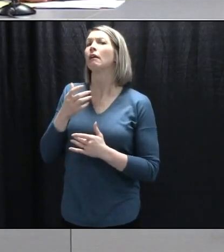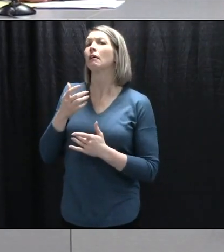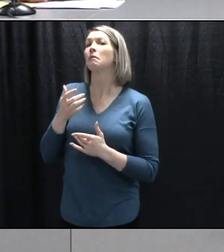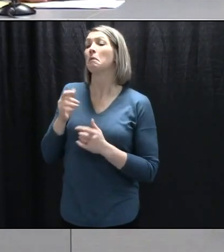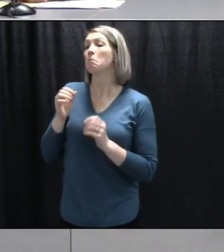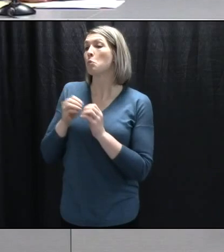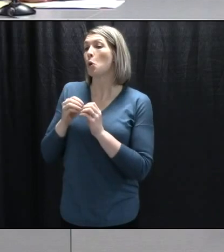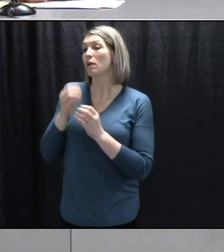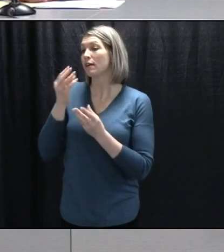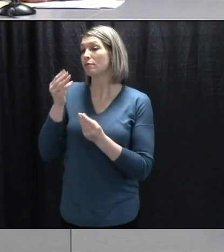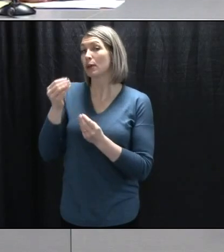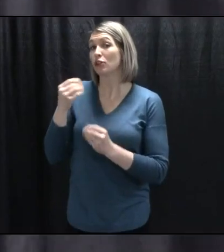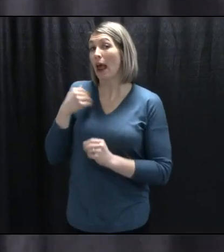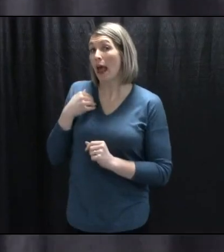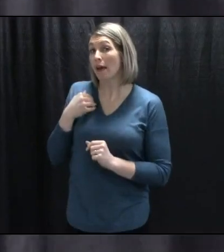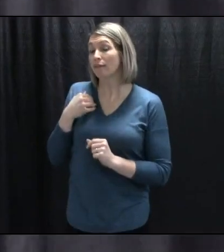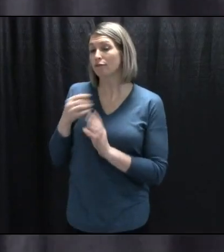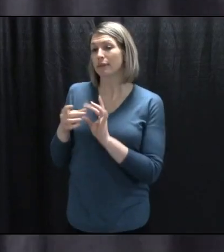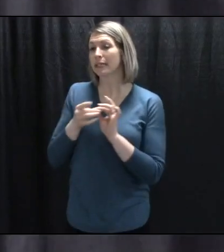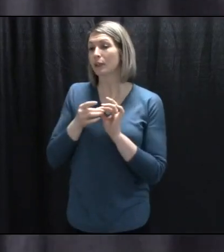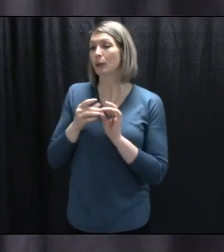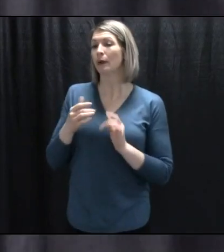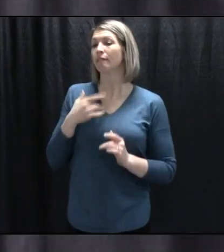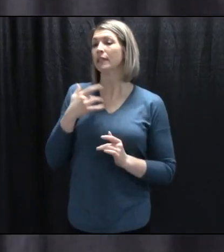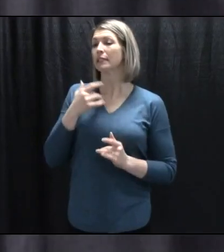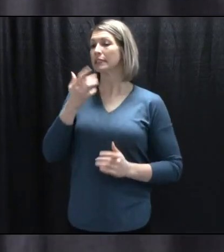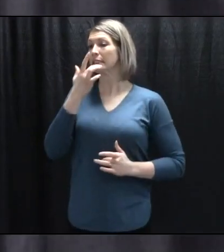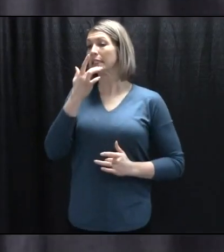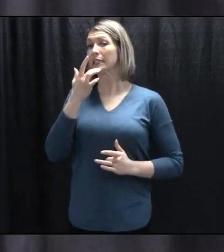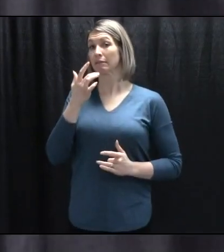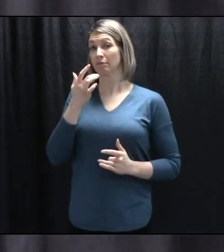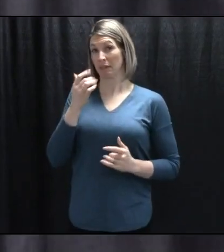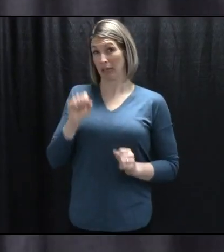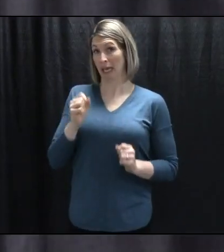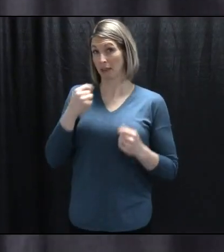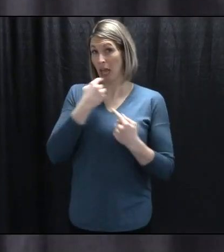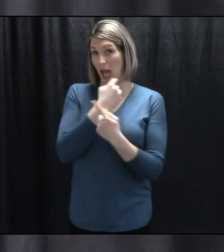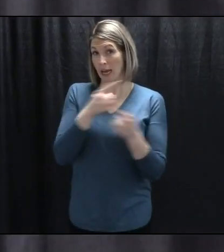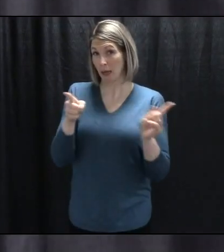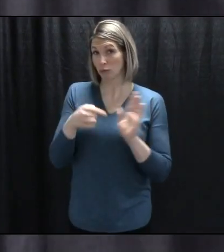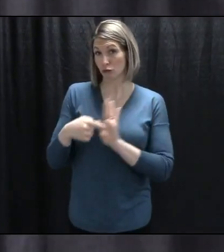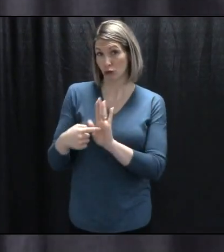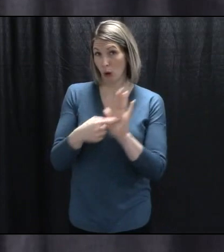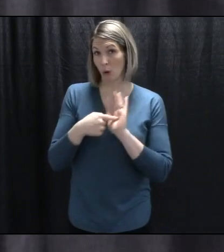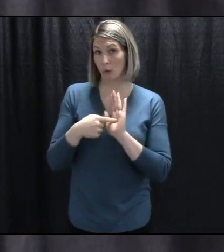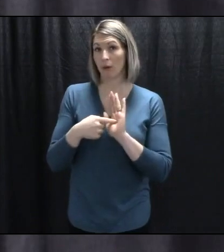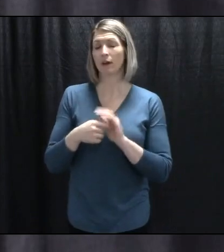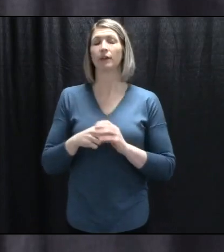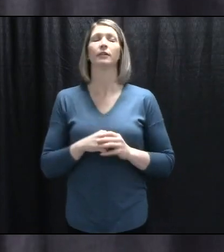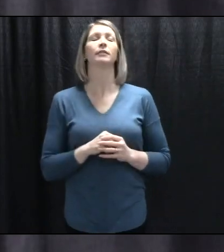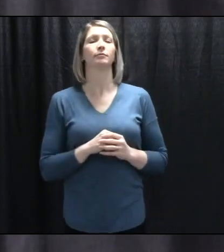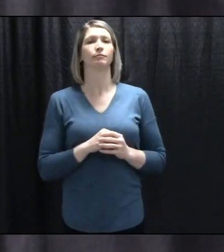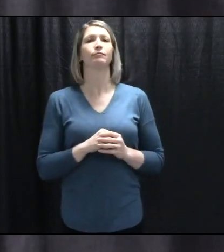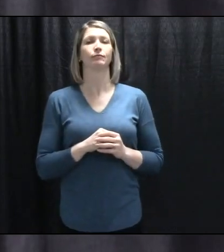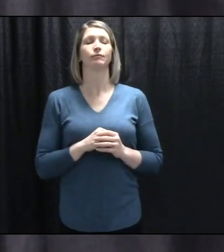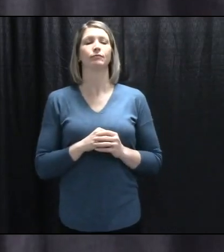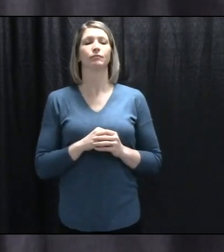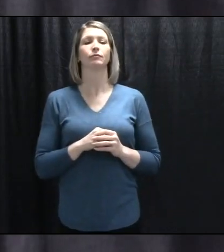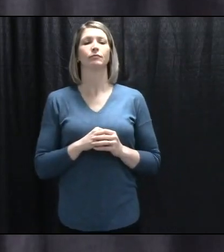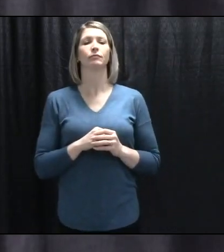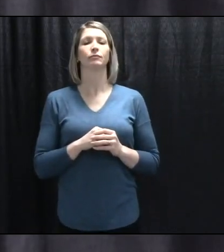purposes, basically. So that information is something we use on a regular basis to try to determine